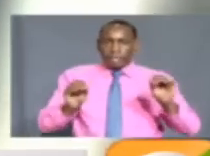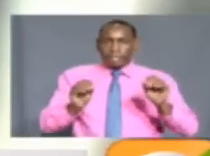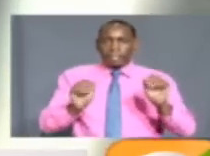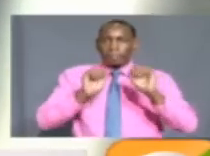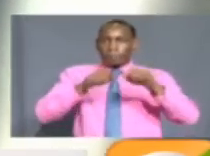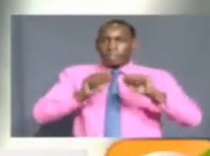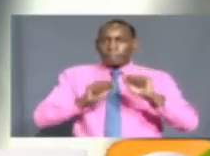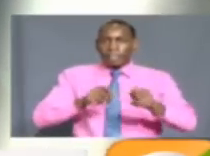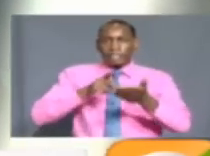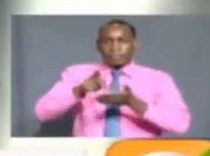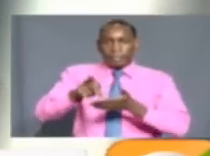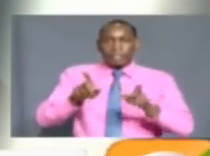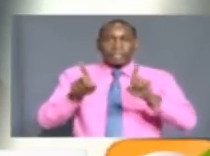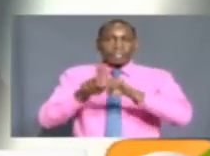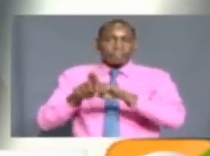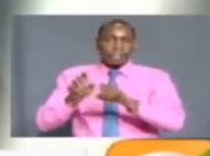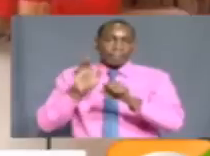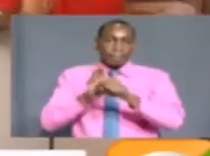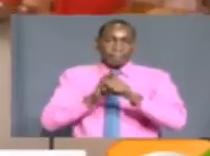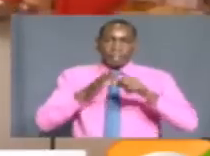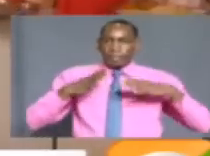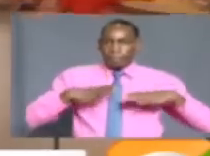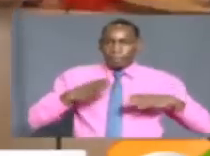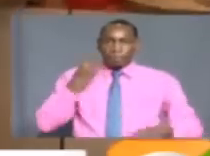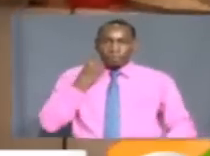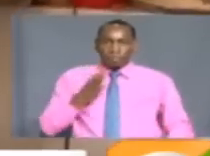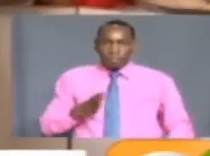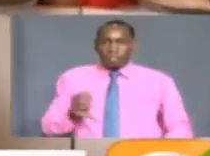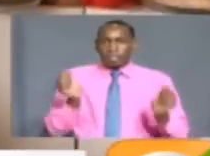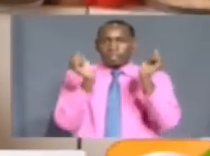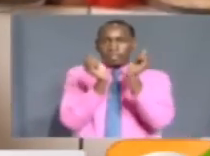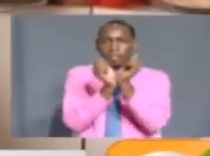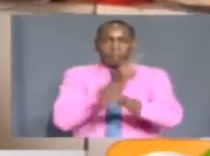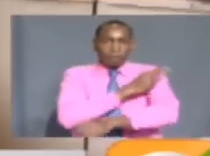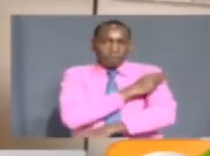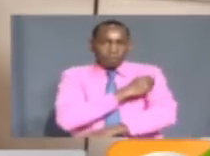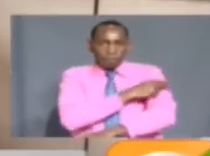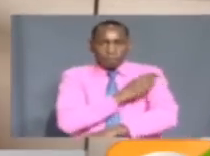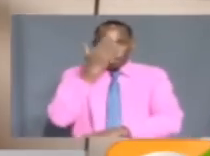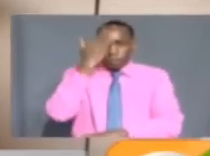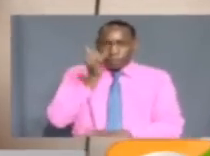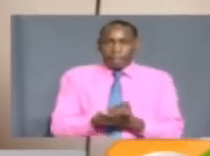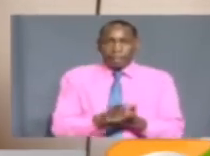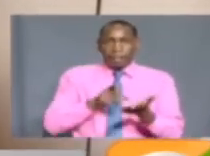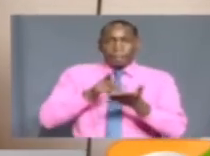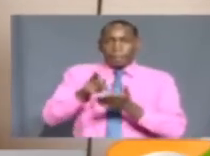pay. Even then, thousands of patients end up being detained in hospital due to